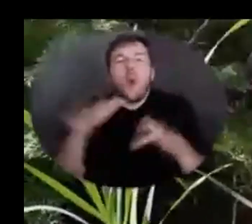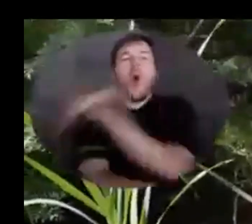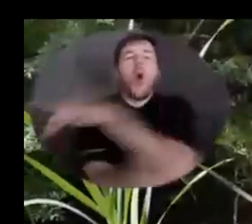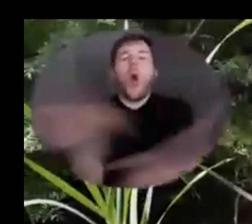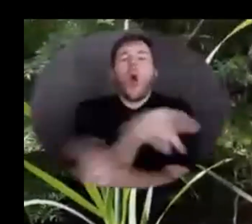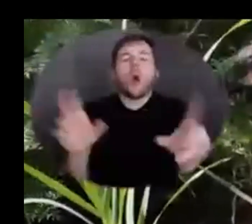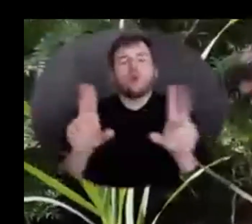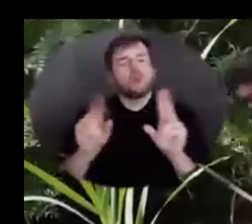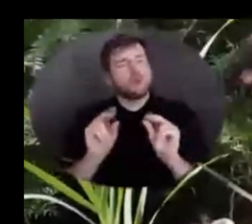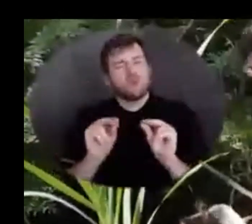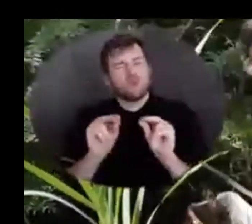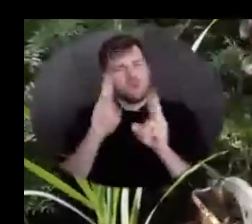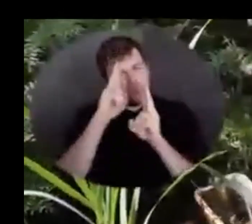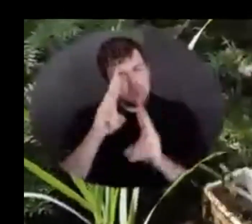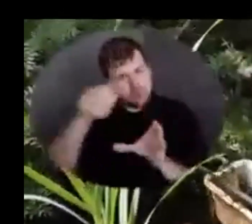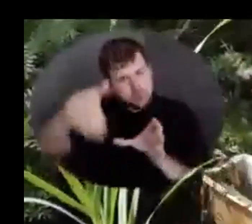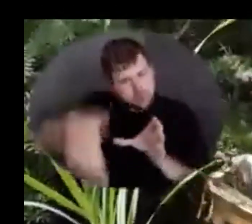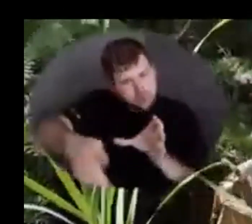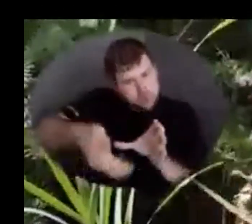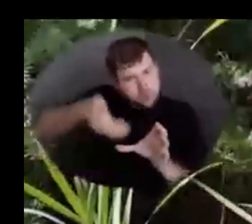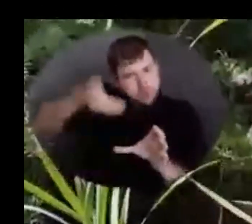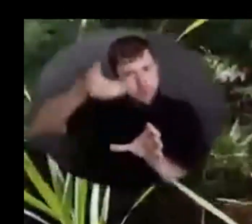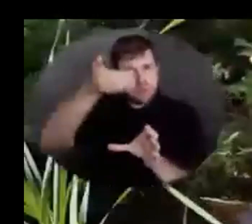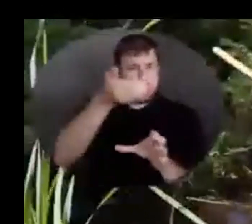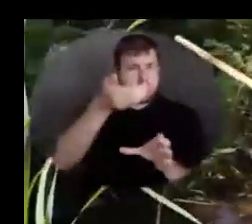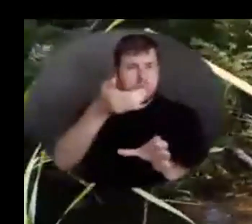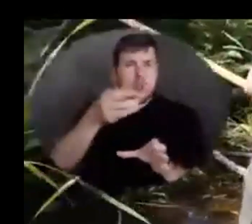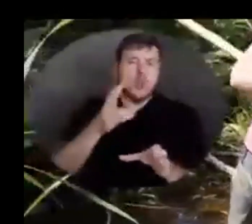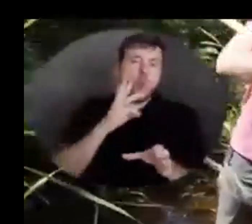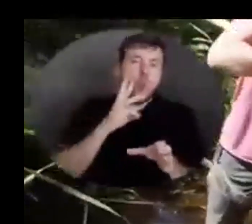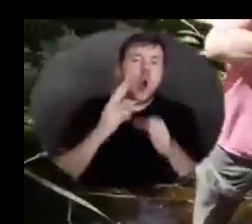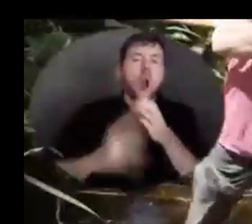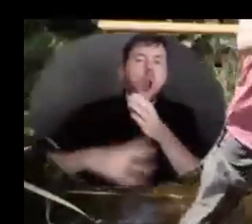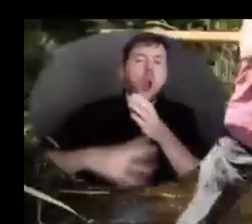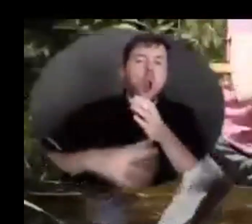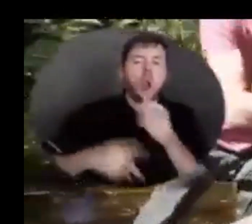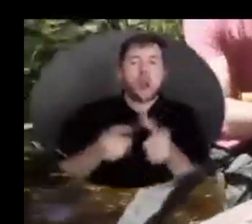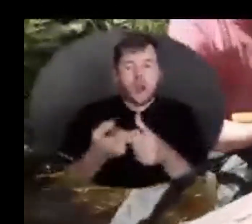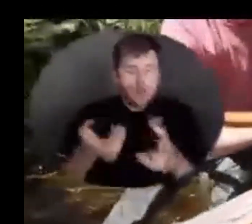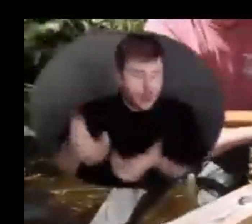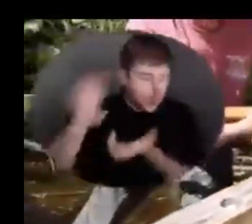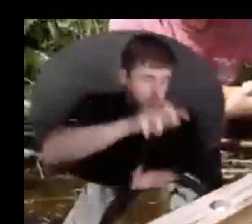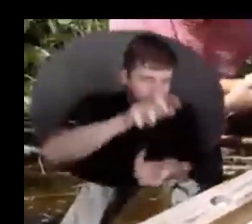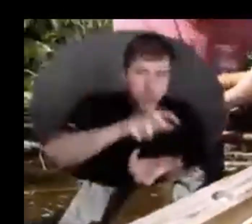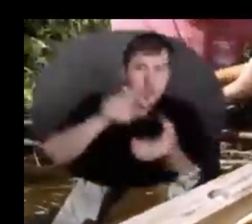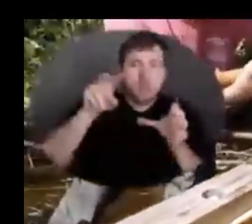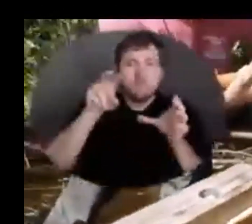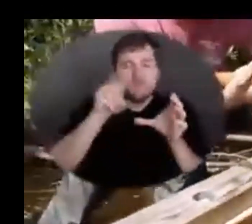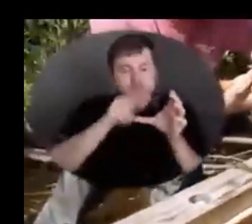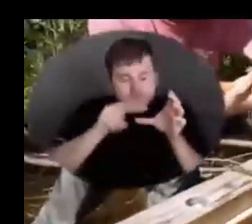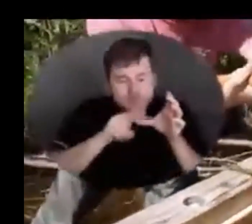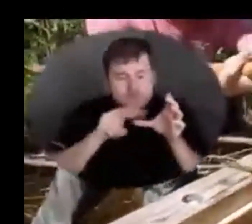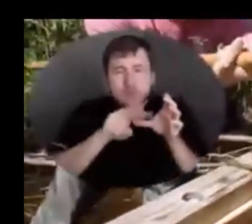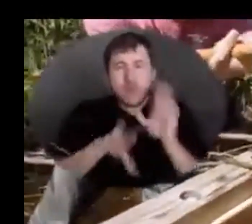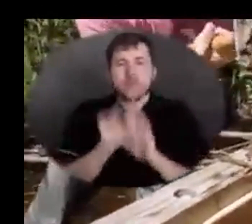not thrashing about. You're just kind of pulling up some stuff. Get a little of the water out. And then we're going to look in here and see what